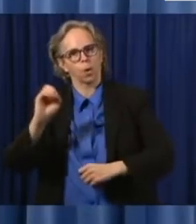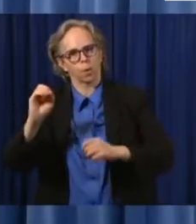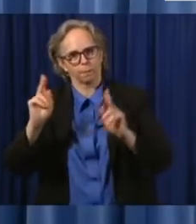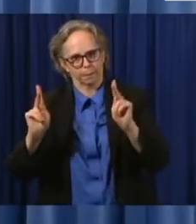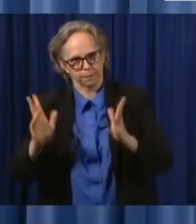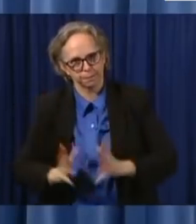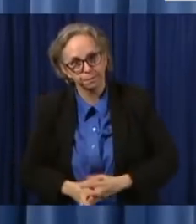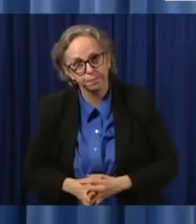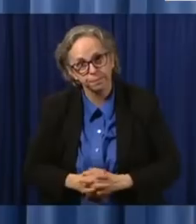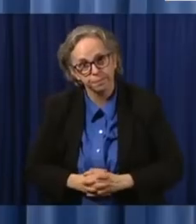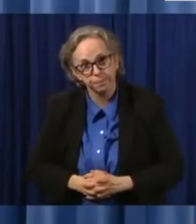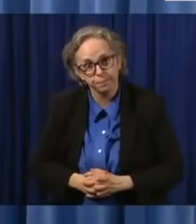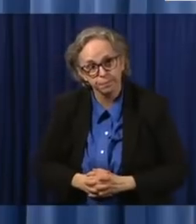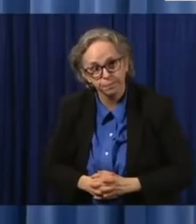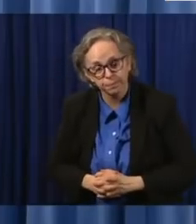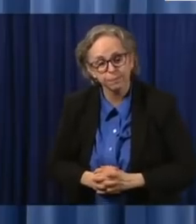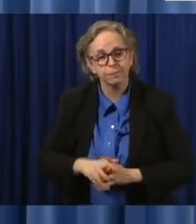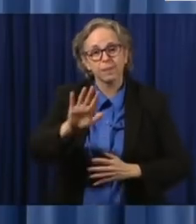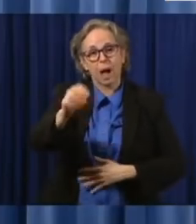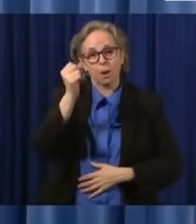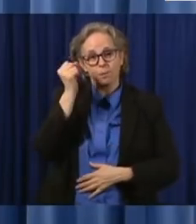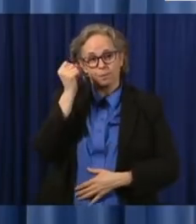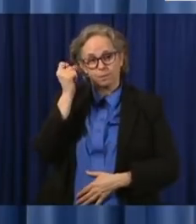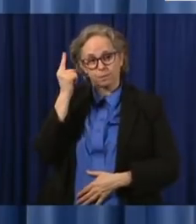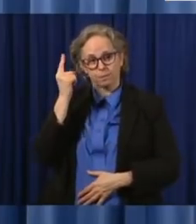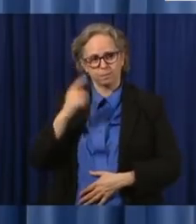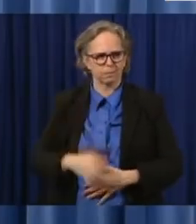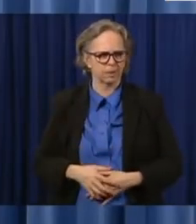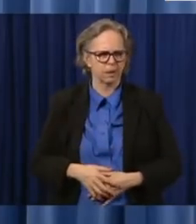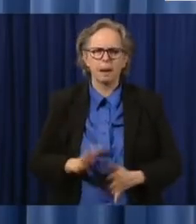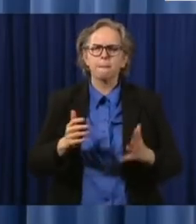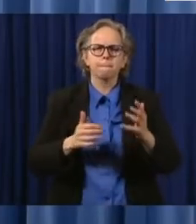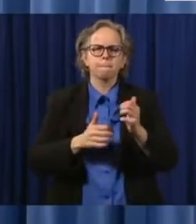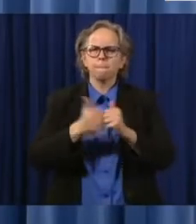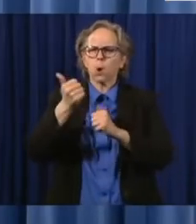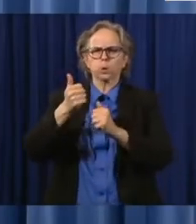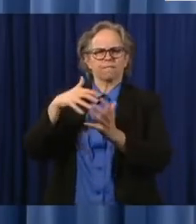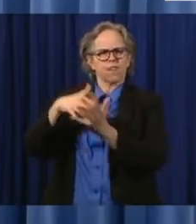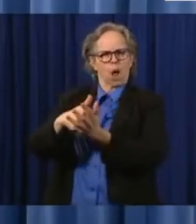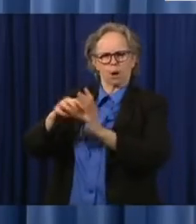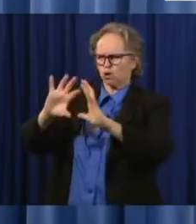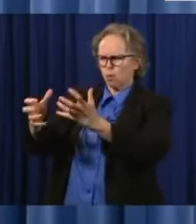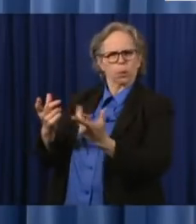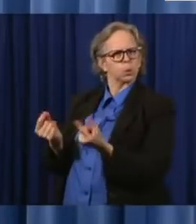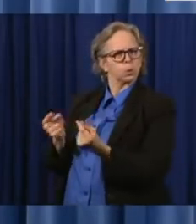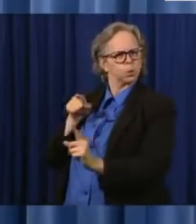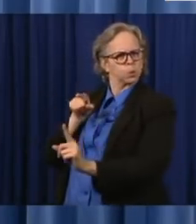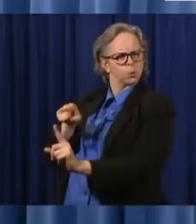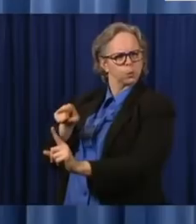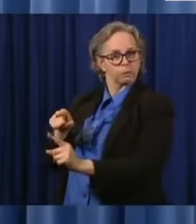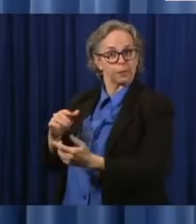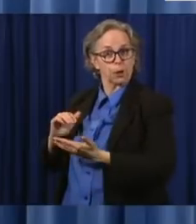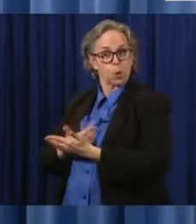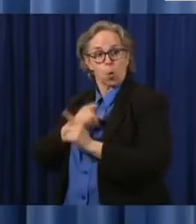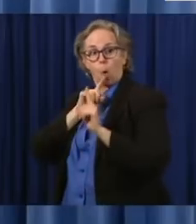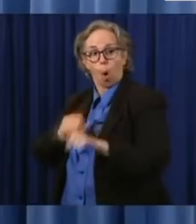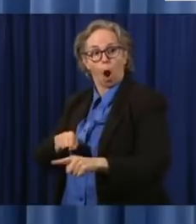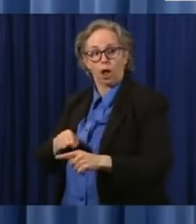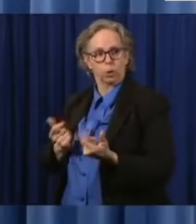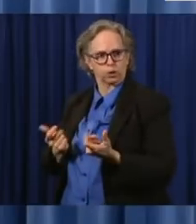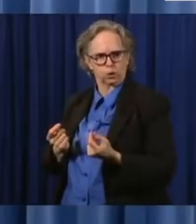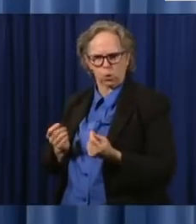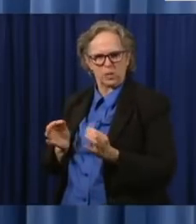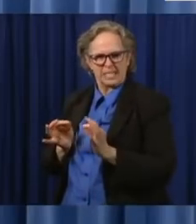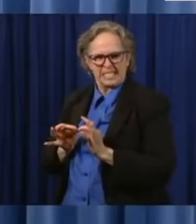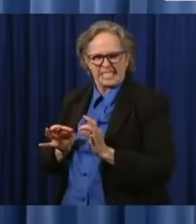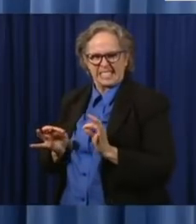Let me talk about our most vulnerable Ohioans. Our new urgent health advisory considers our most